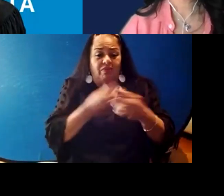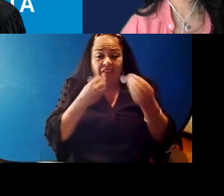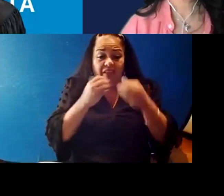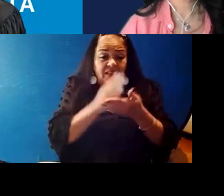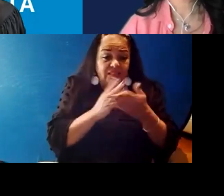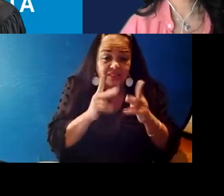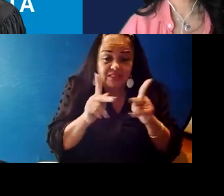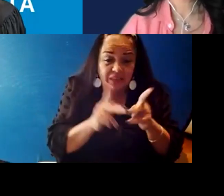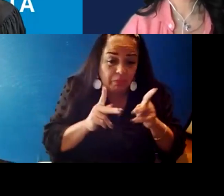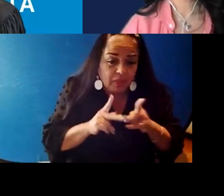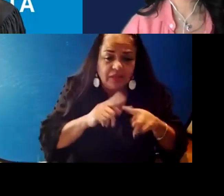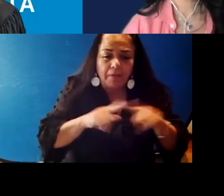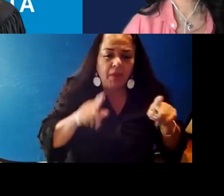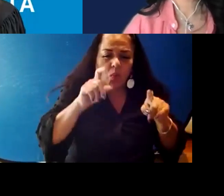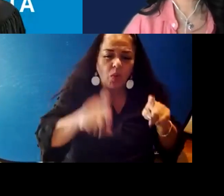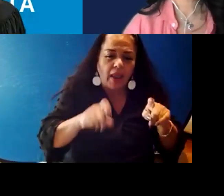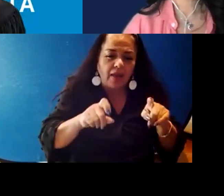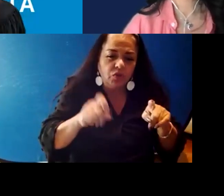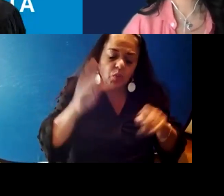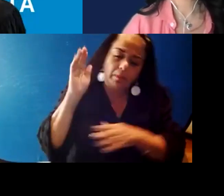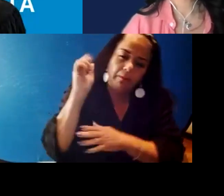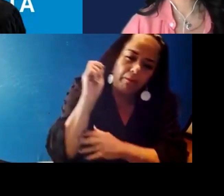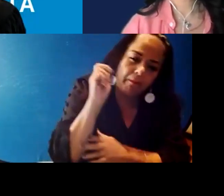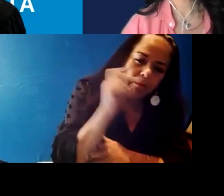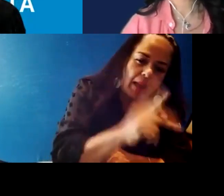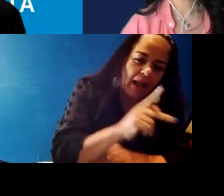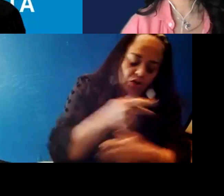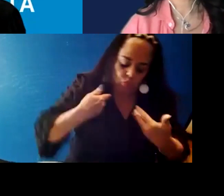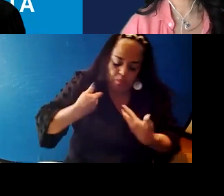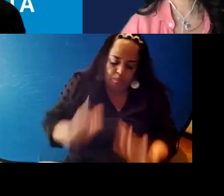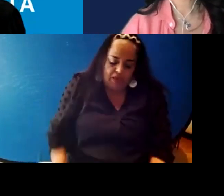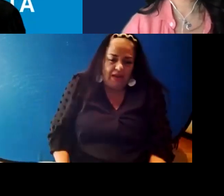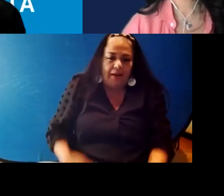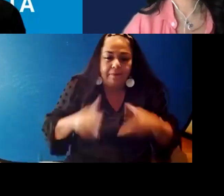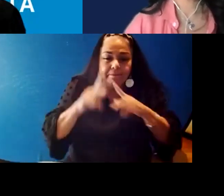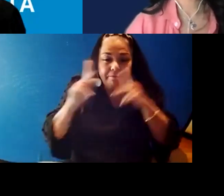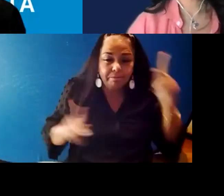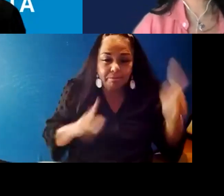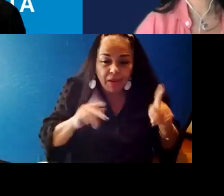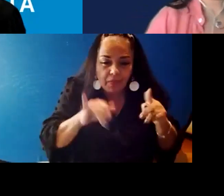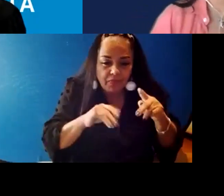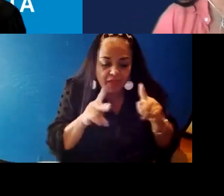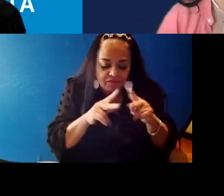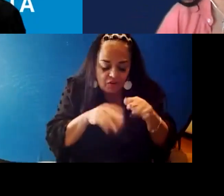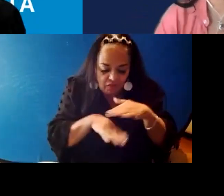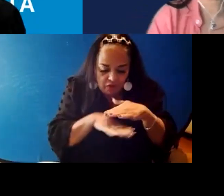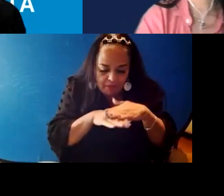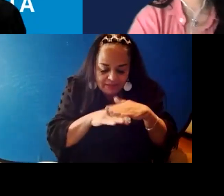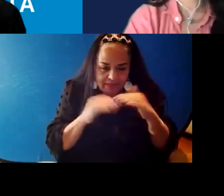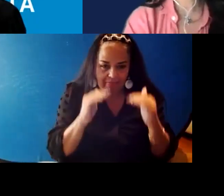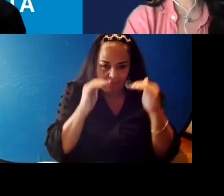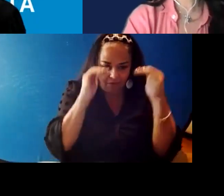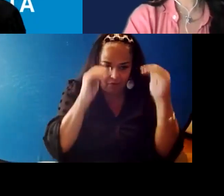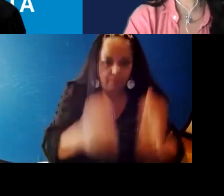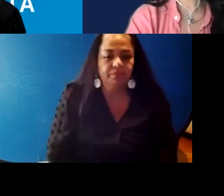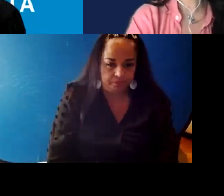place. You know what I mean? Like, we have to just get back to being people on that very basic level. So just